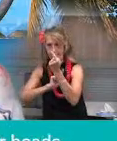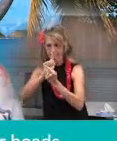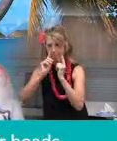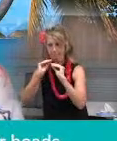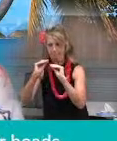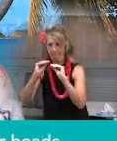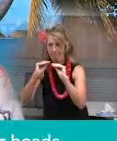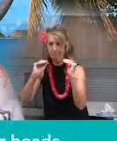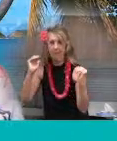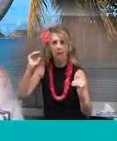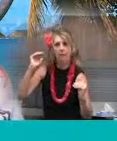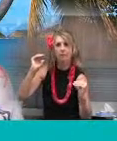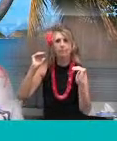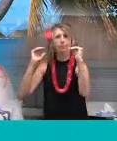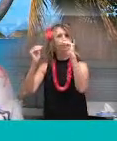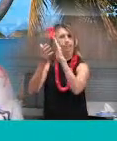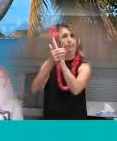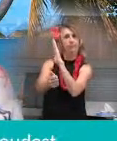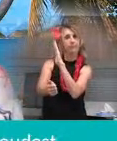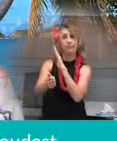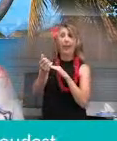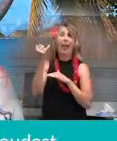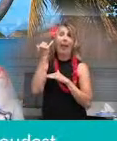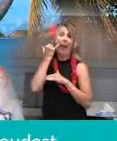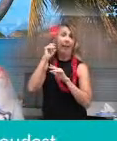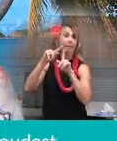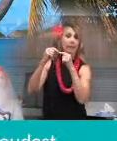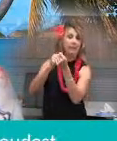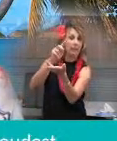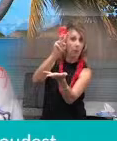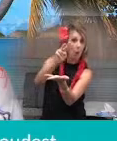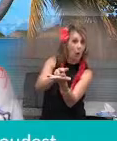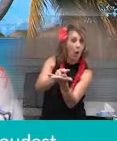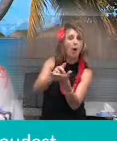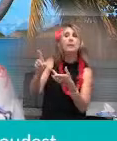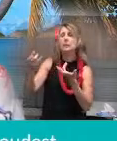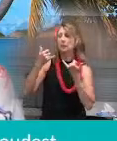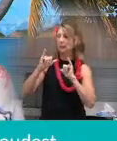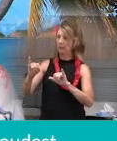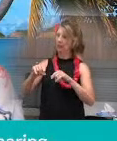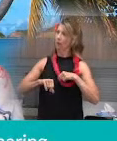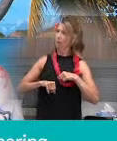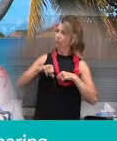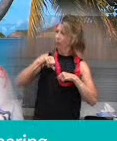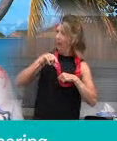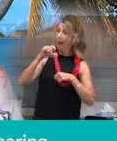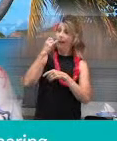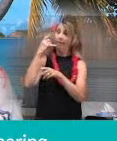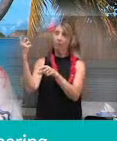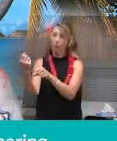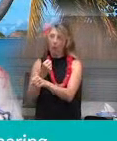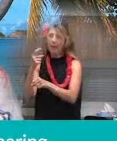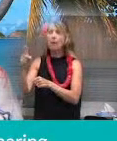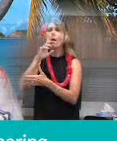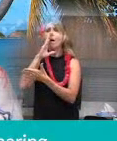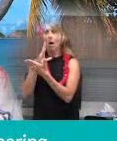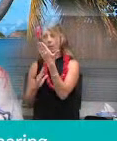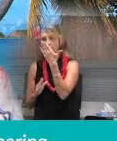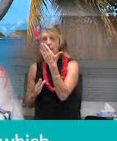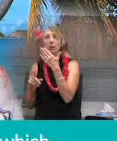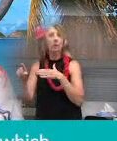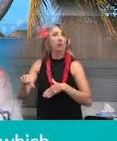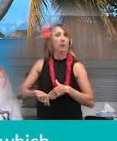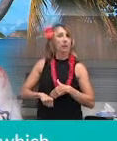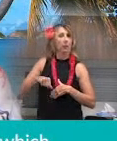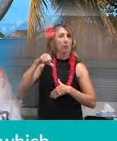taught them how to hold their heads high in defeat and to be humble in victory. His proudest contribution is developing and